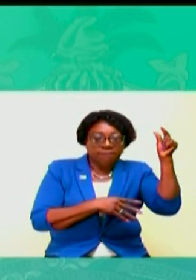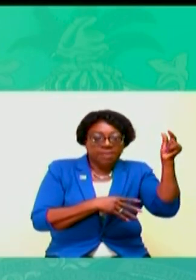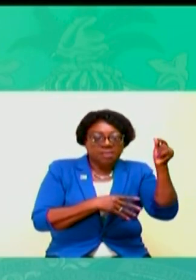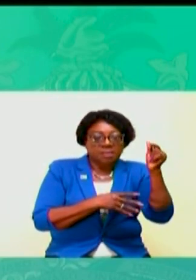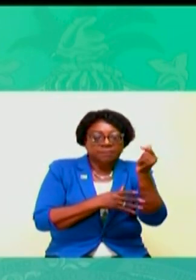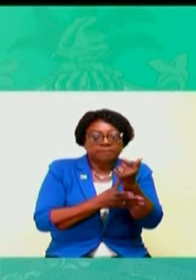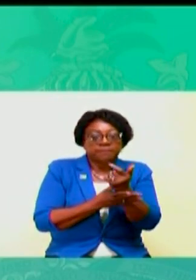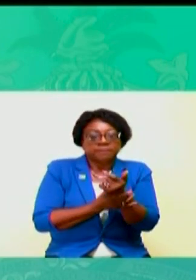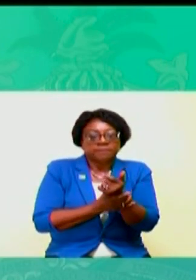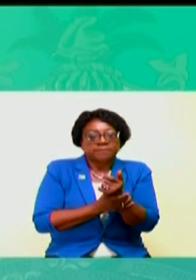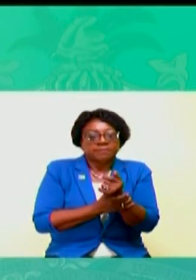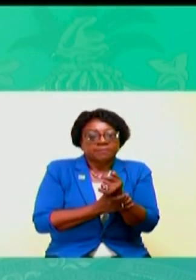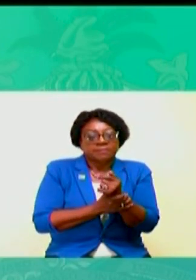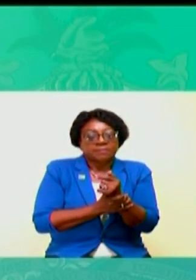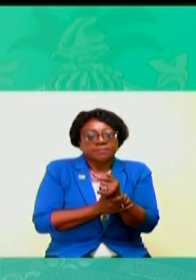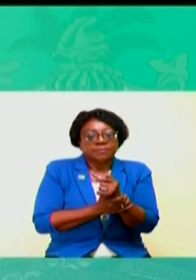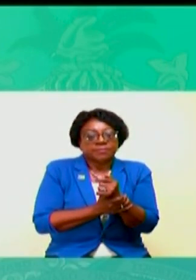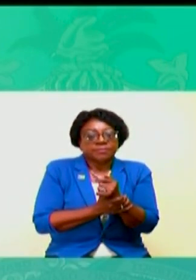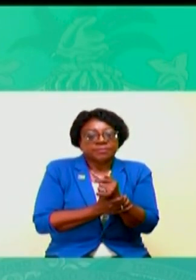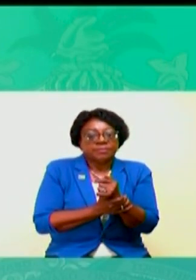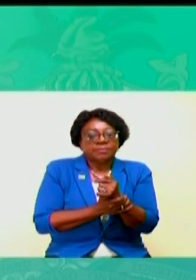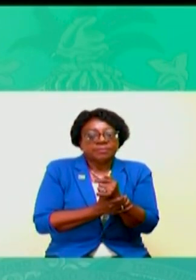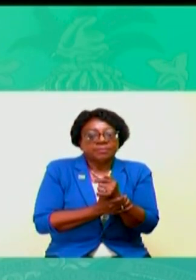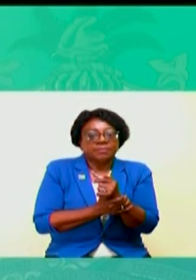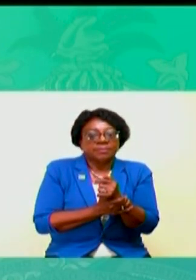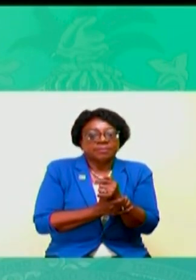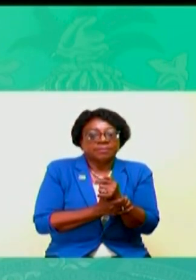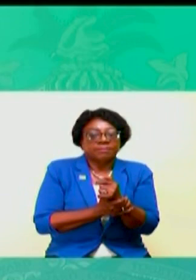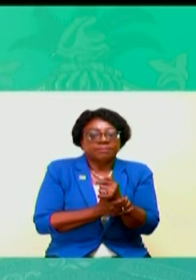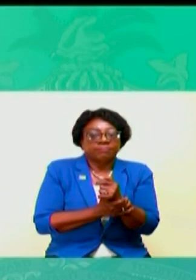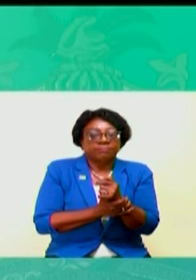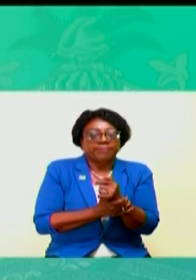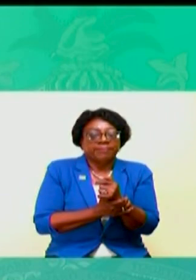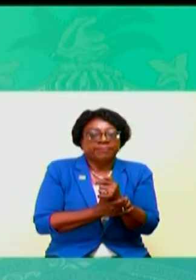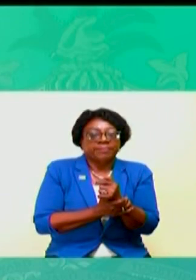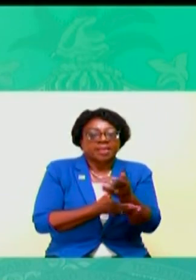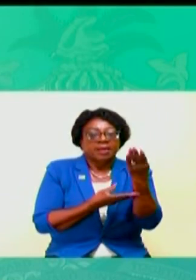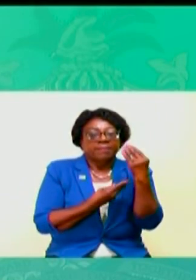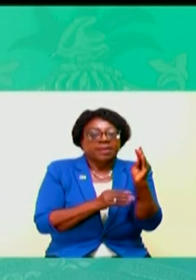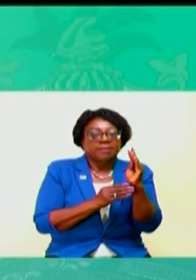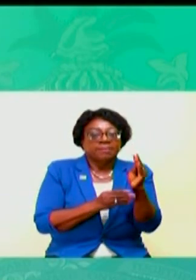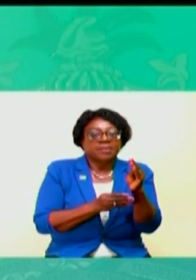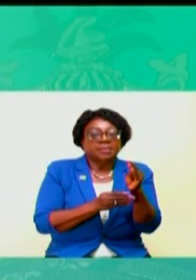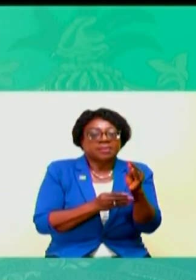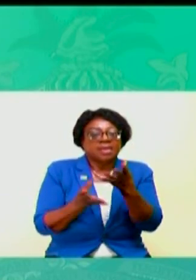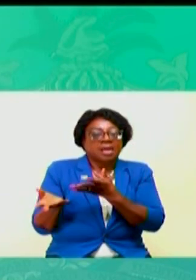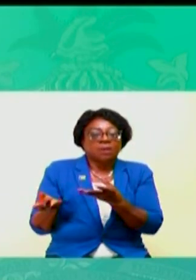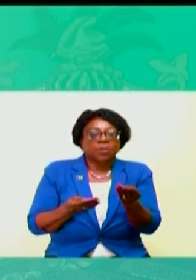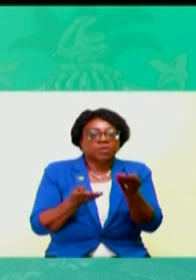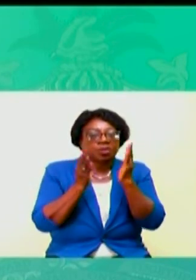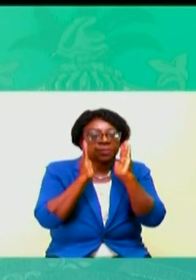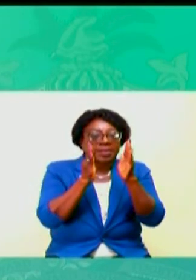Any of them who's in cabinet in here? Any of them who's in cabinet in here? Behemoths, I want you all to pay attention to this.